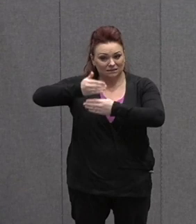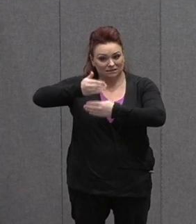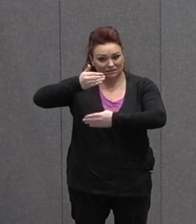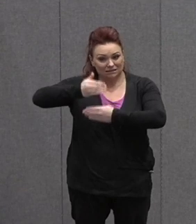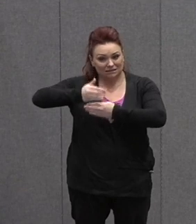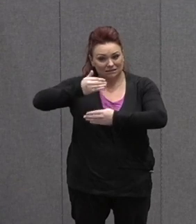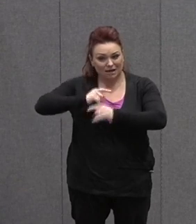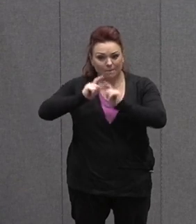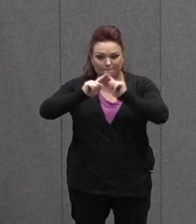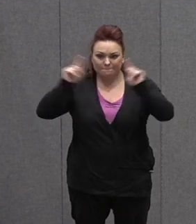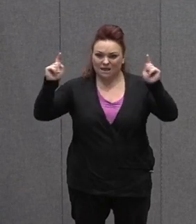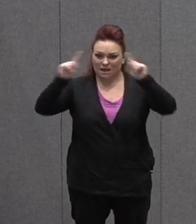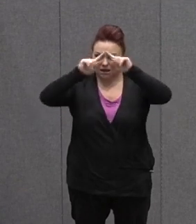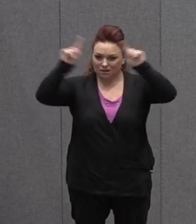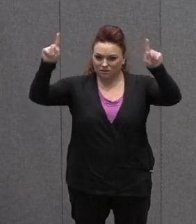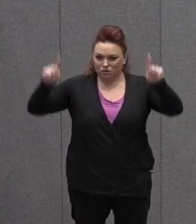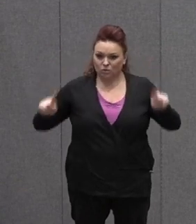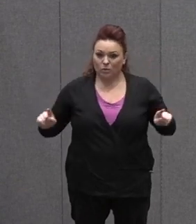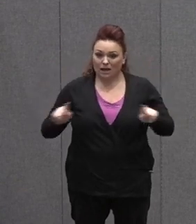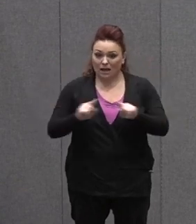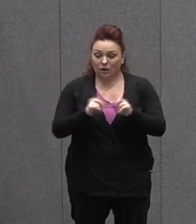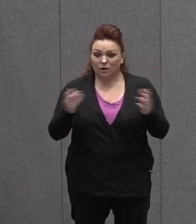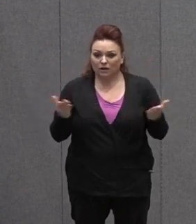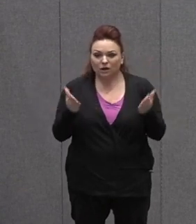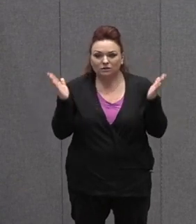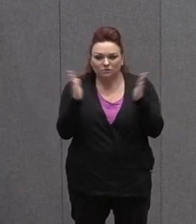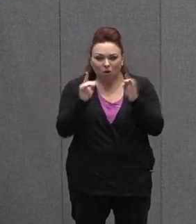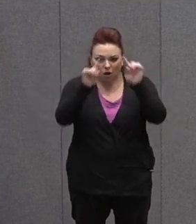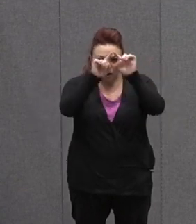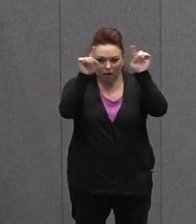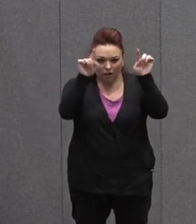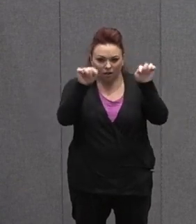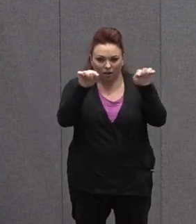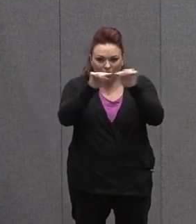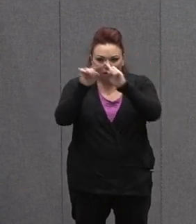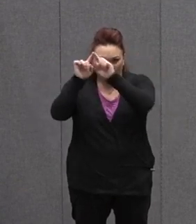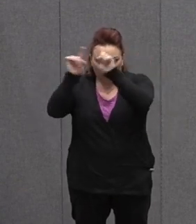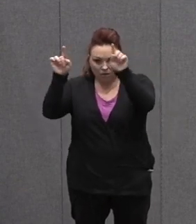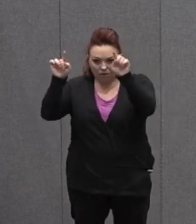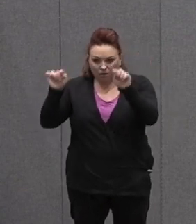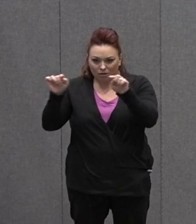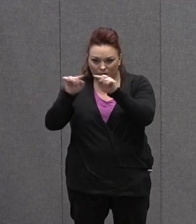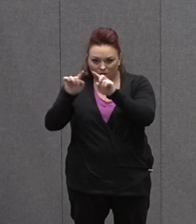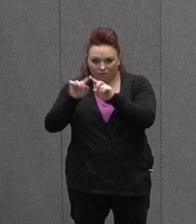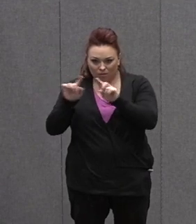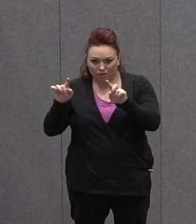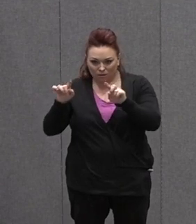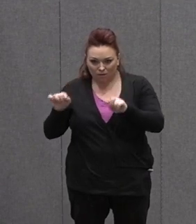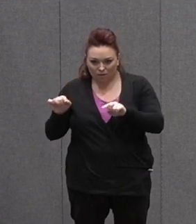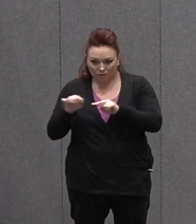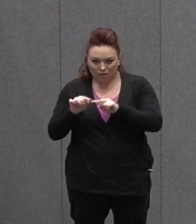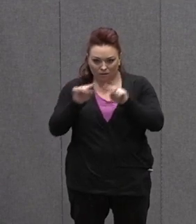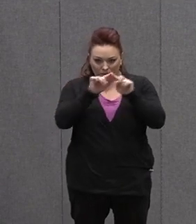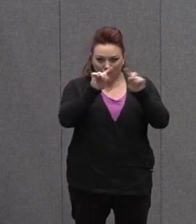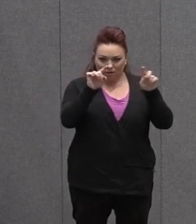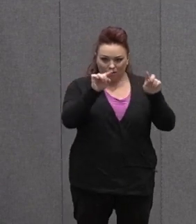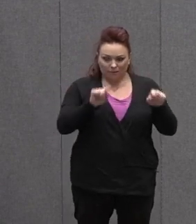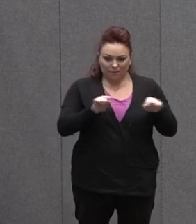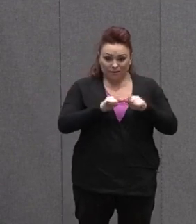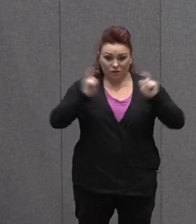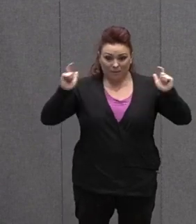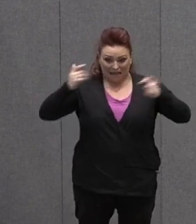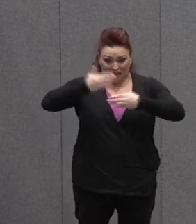big square here, and then I see smaller squares inside the big square